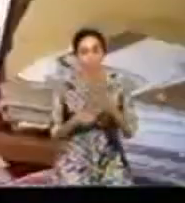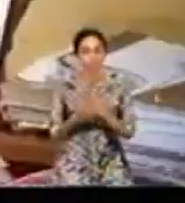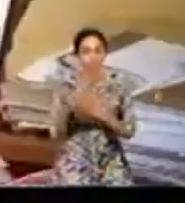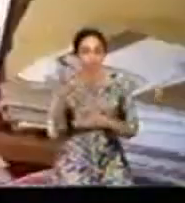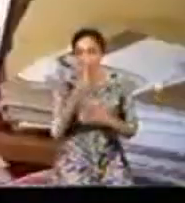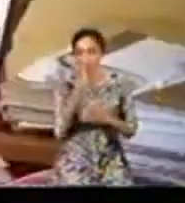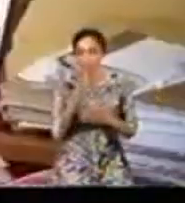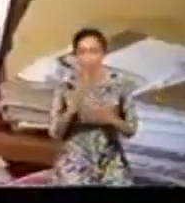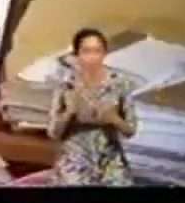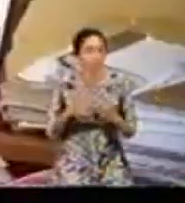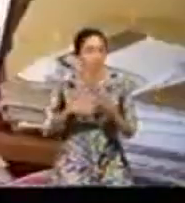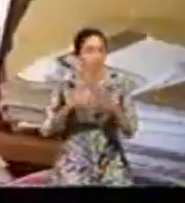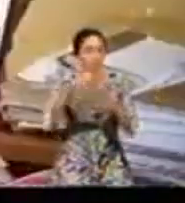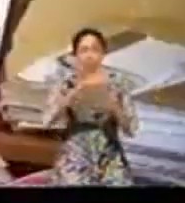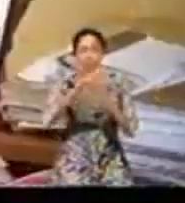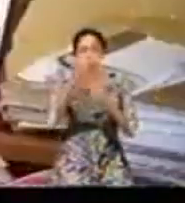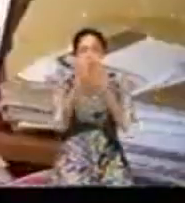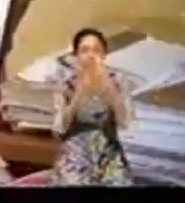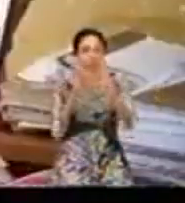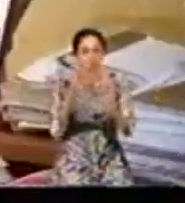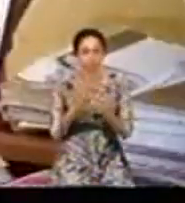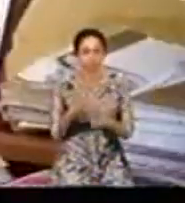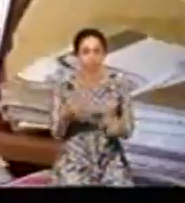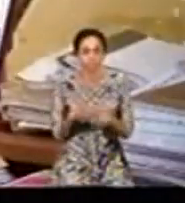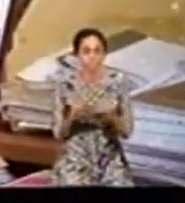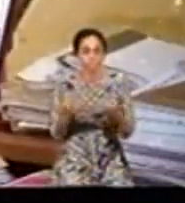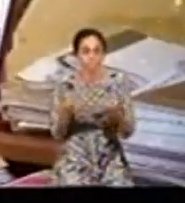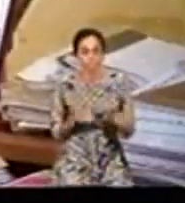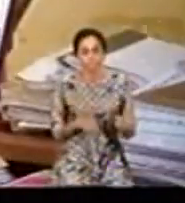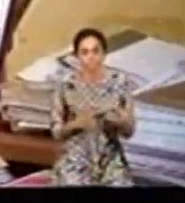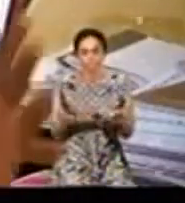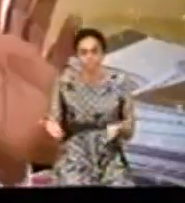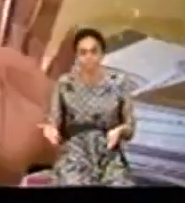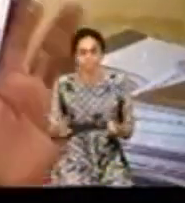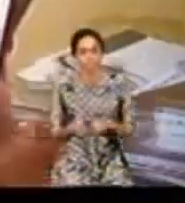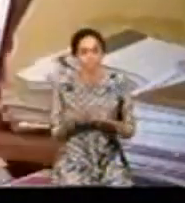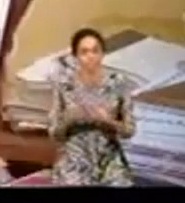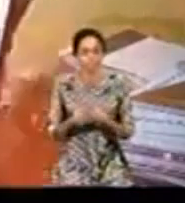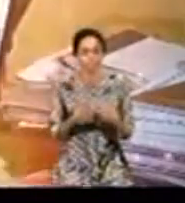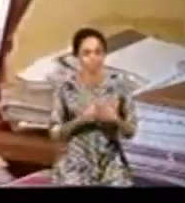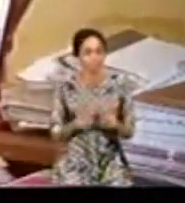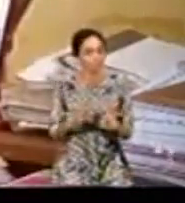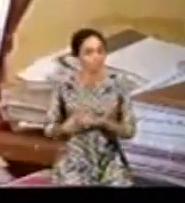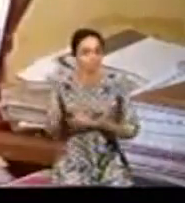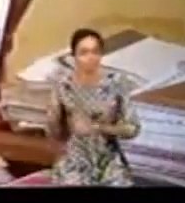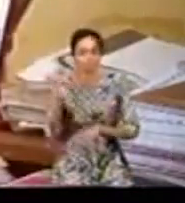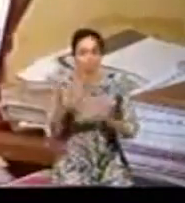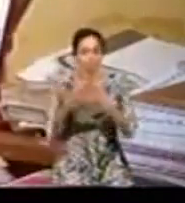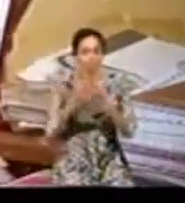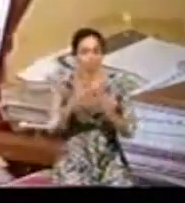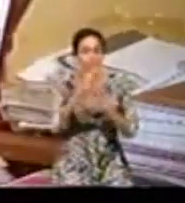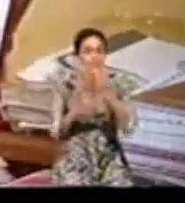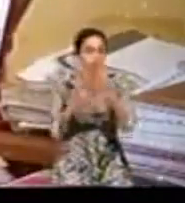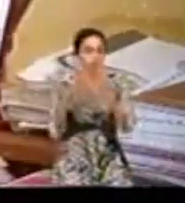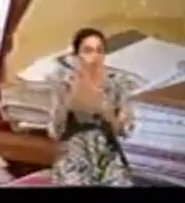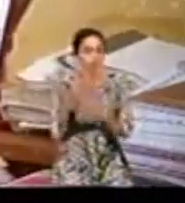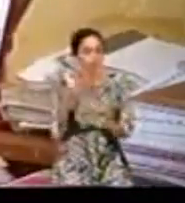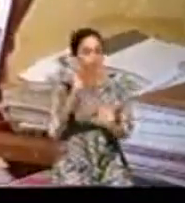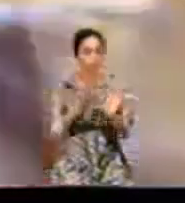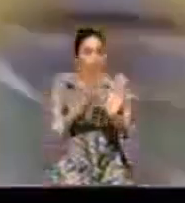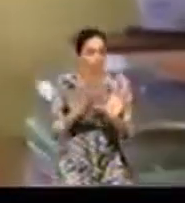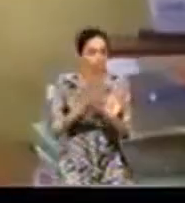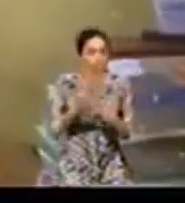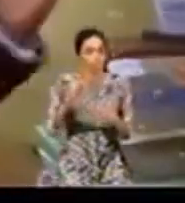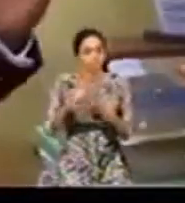the world, because as it's going on in the state, several people from all over the world will be participating in this